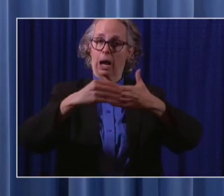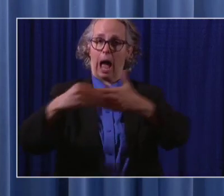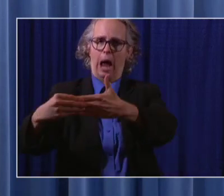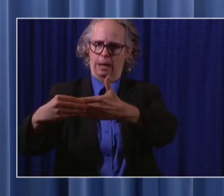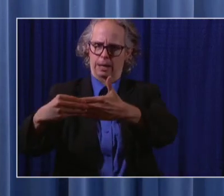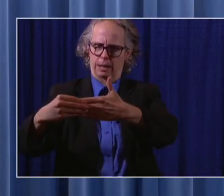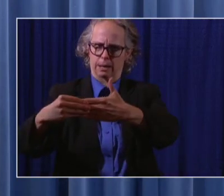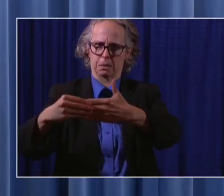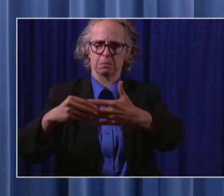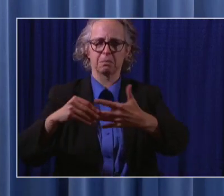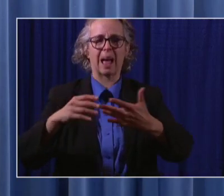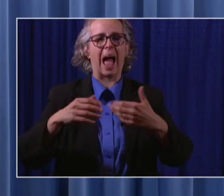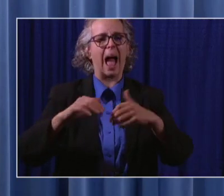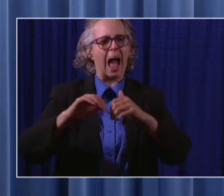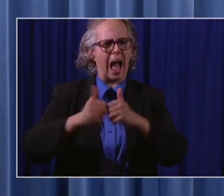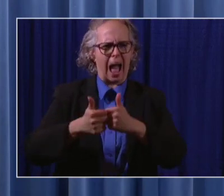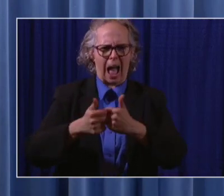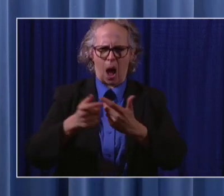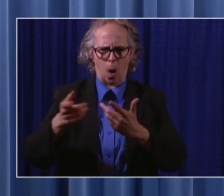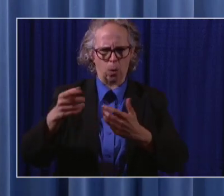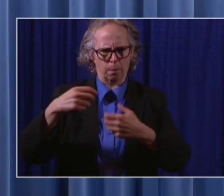run the school during a